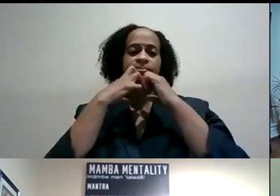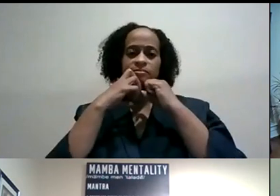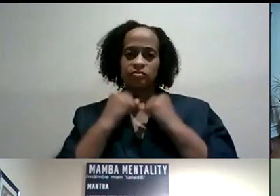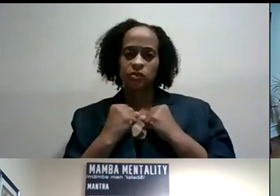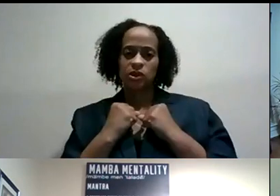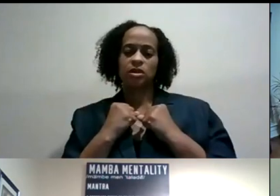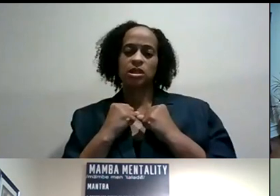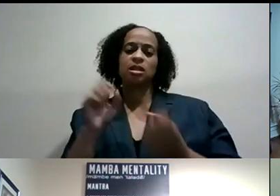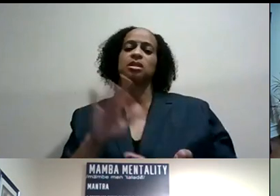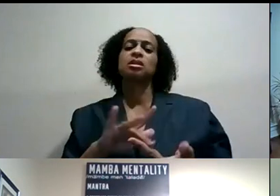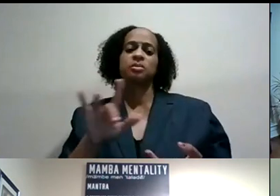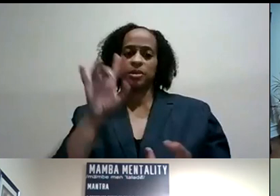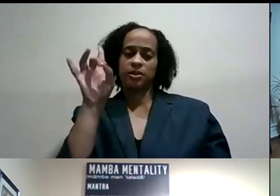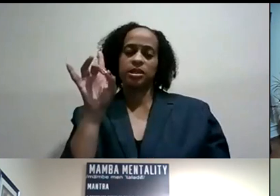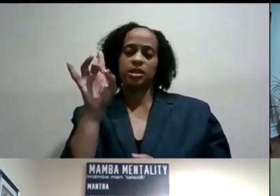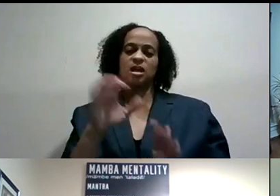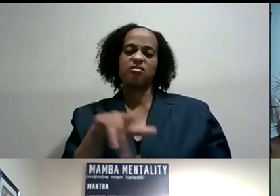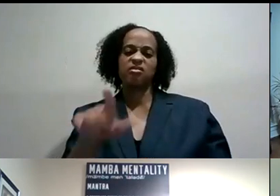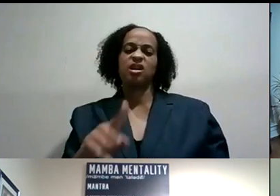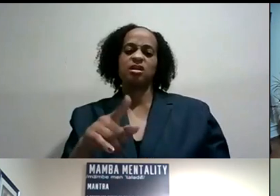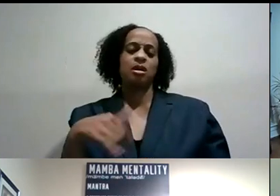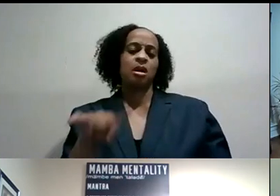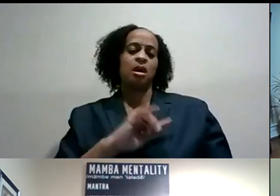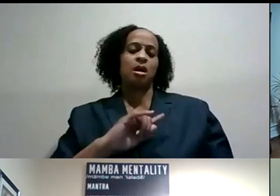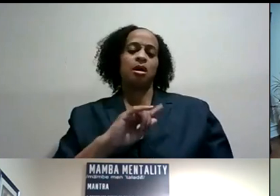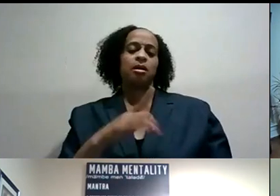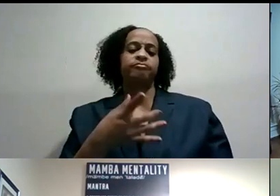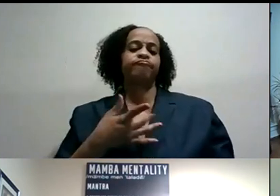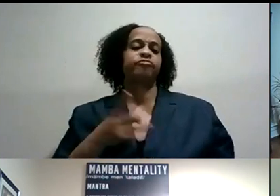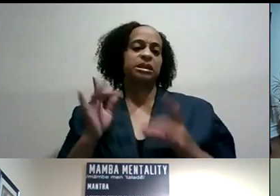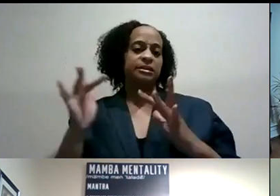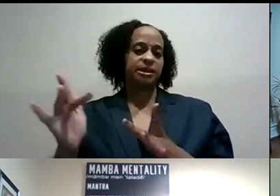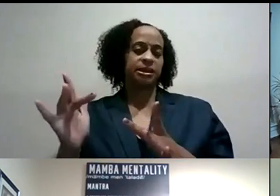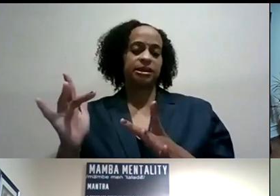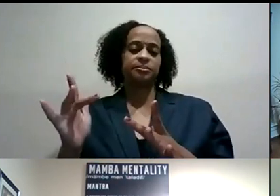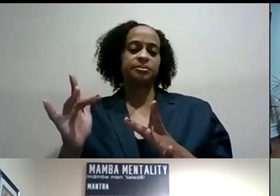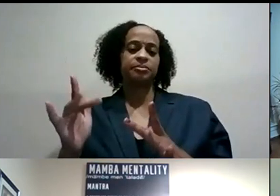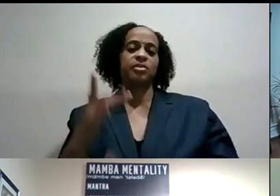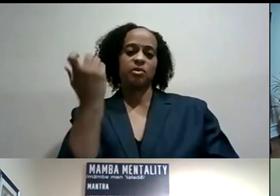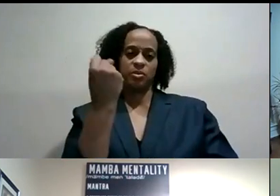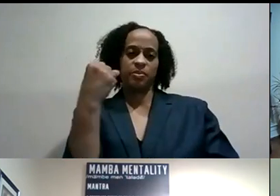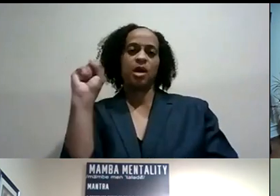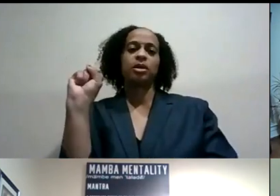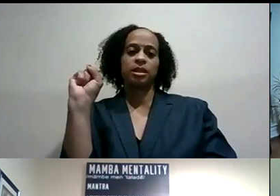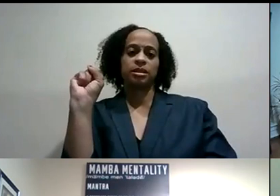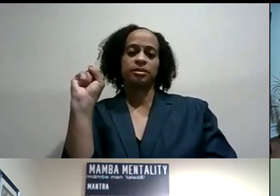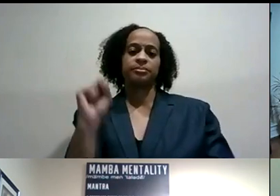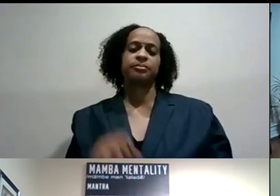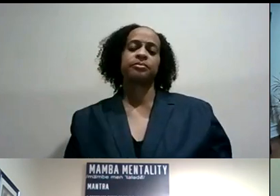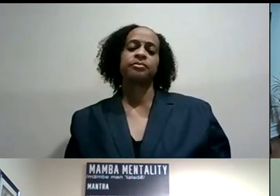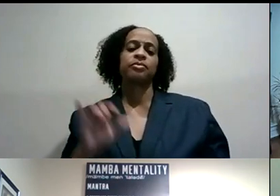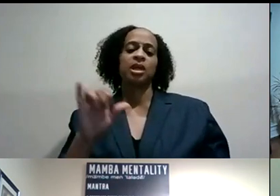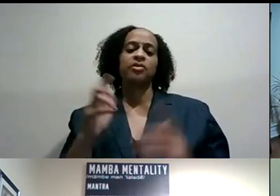a spirit of resentment and rebellion. And this is